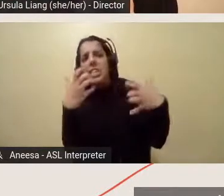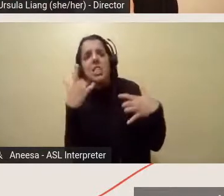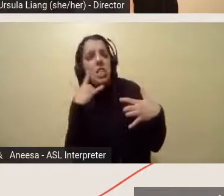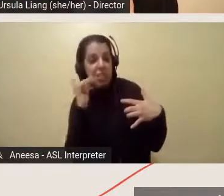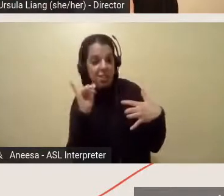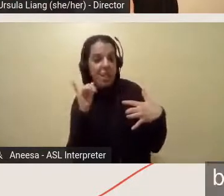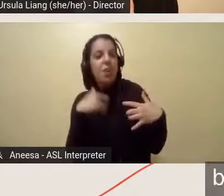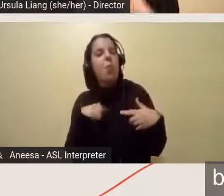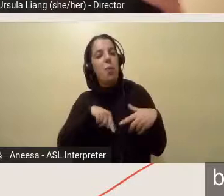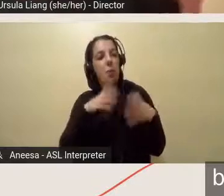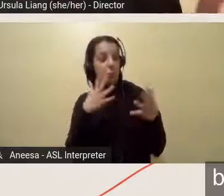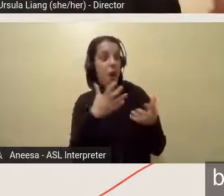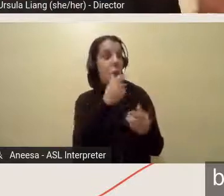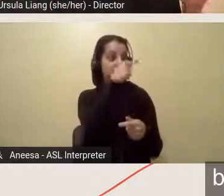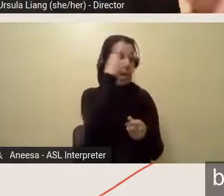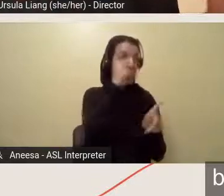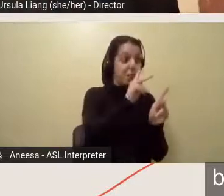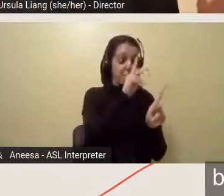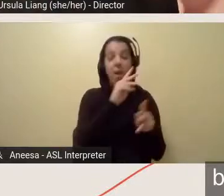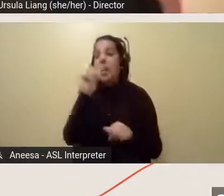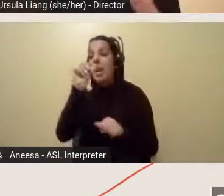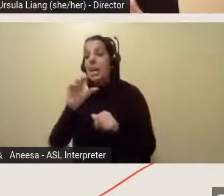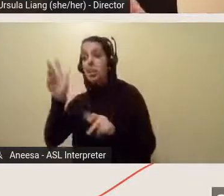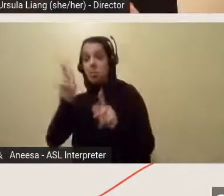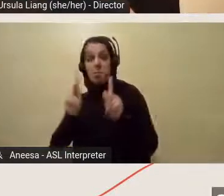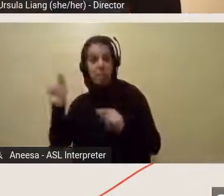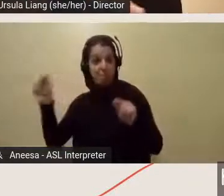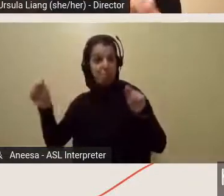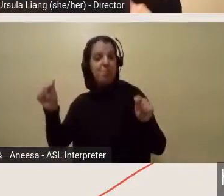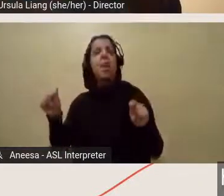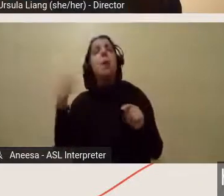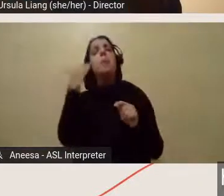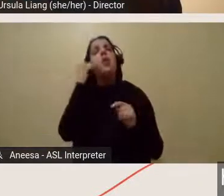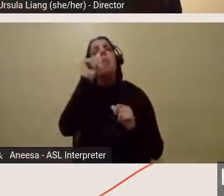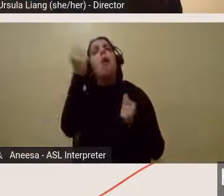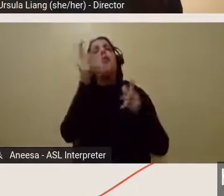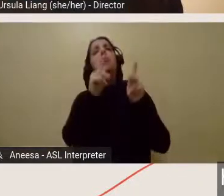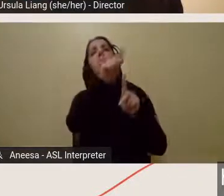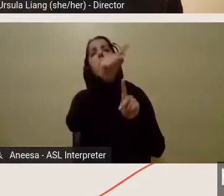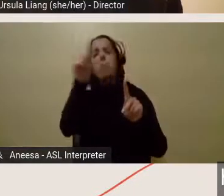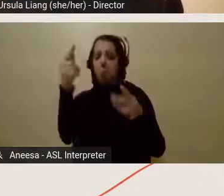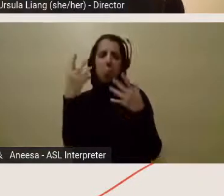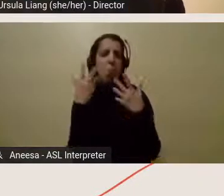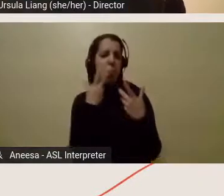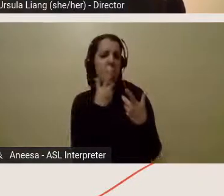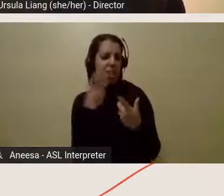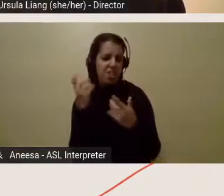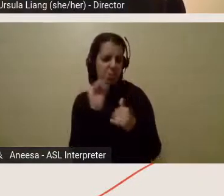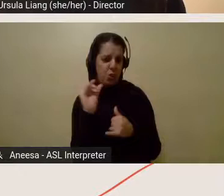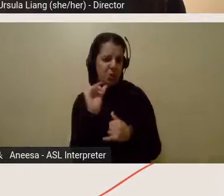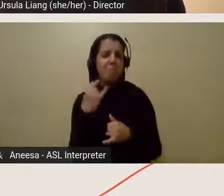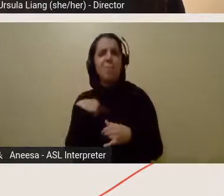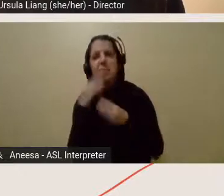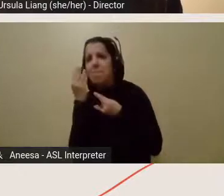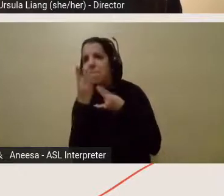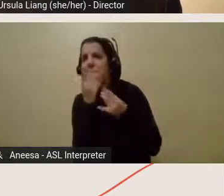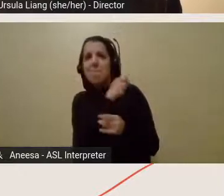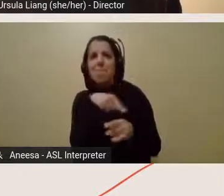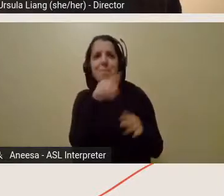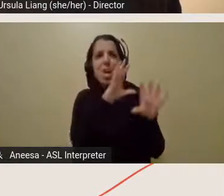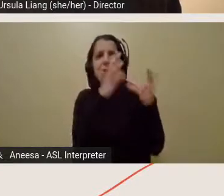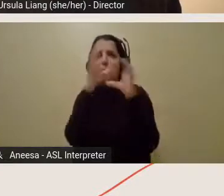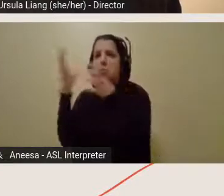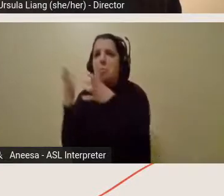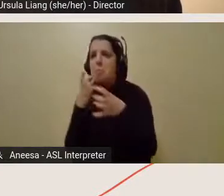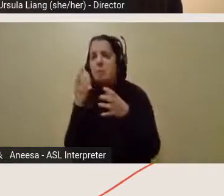wanted it to be Black and Asian people, but we also knew there were gonna be others watching. So we always thought about how those groups would all be perceiving the film. And one of the things I hoped that we did a lot of